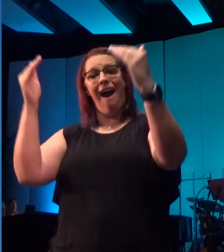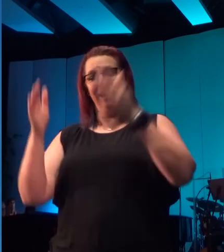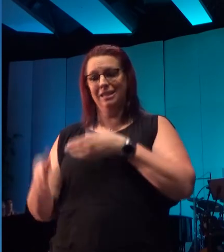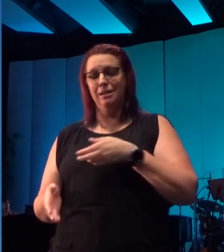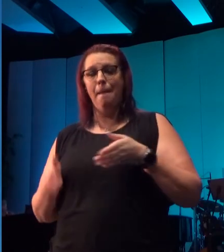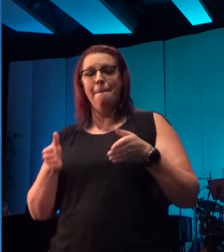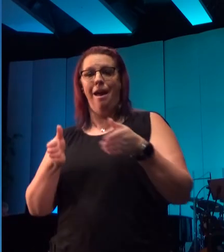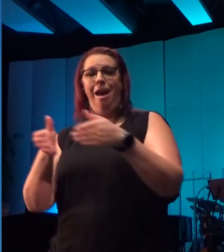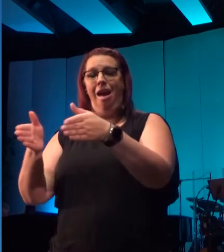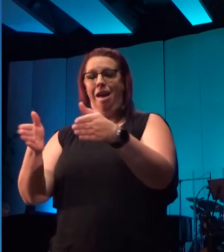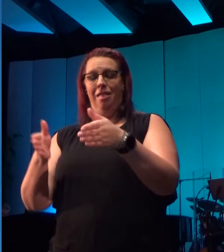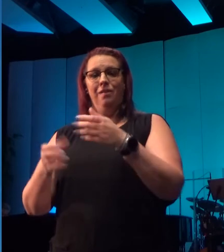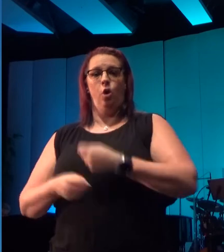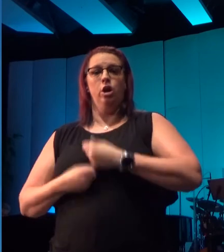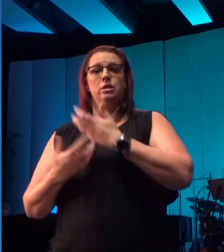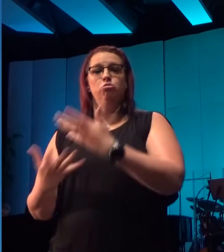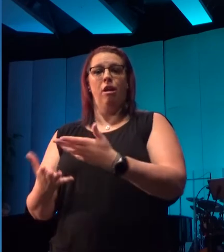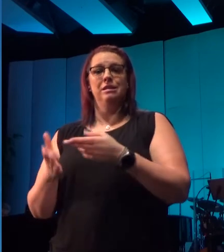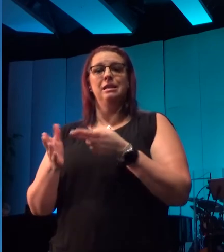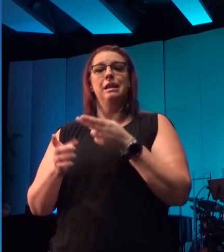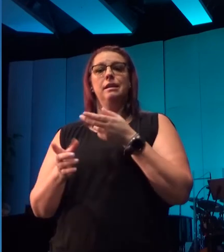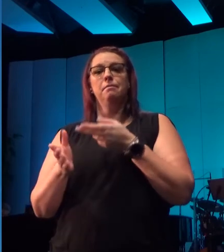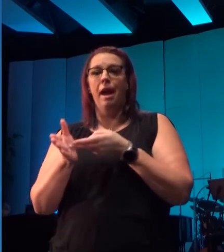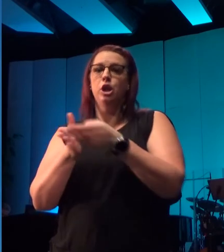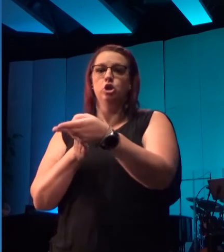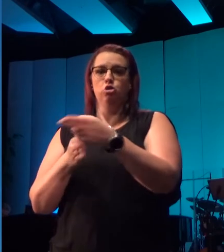for expressing my true nature.